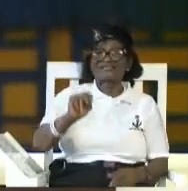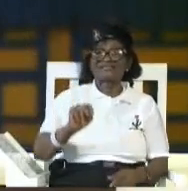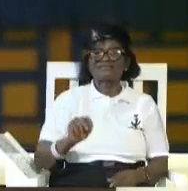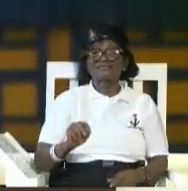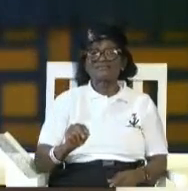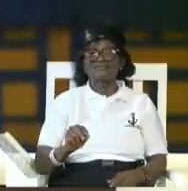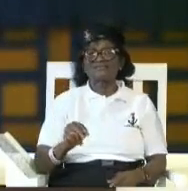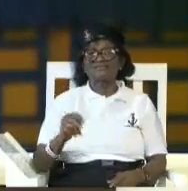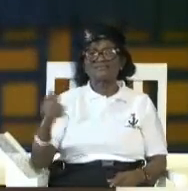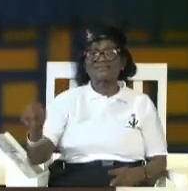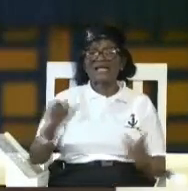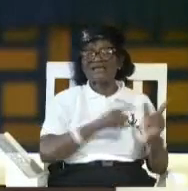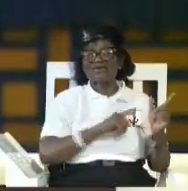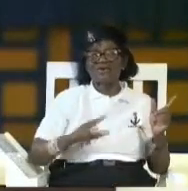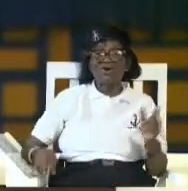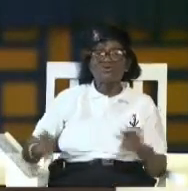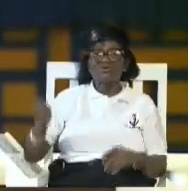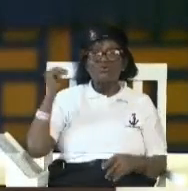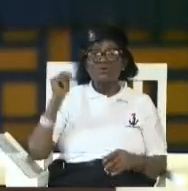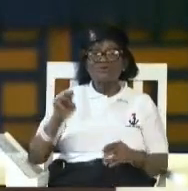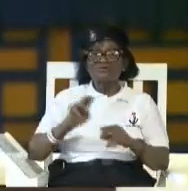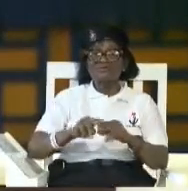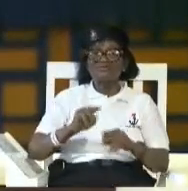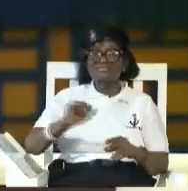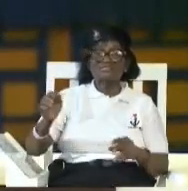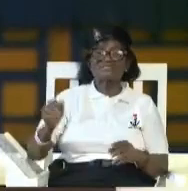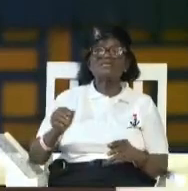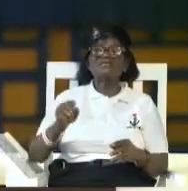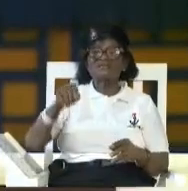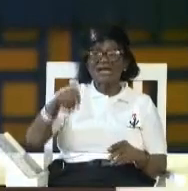The Lord was sitting down with the 12 disciples